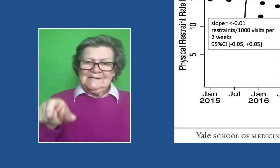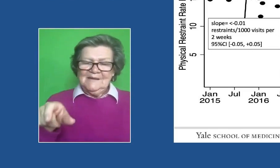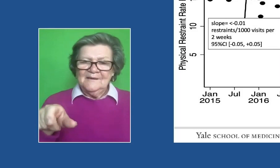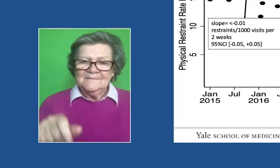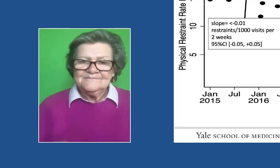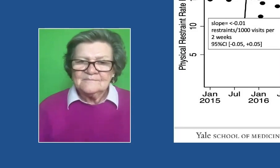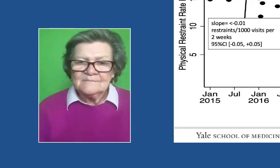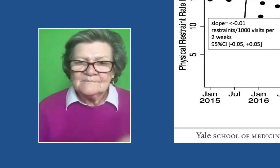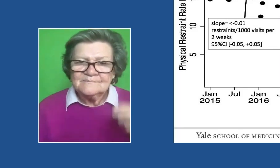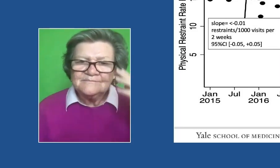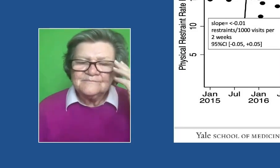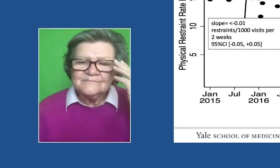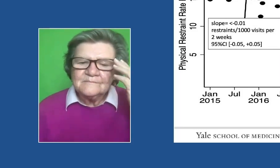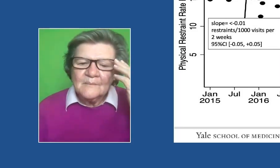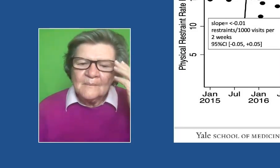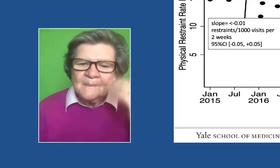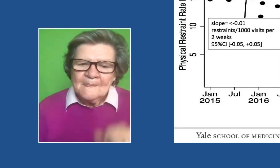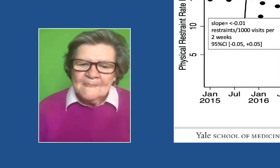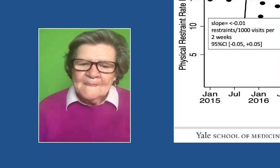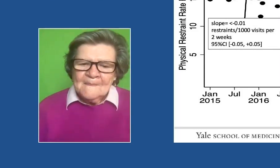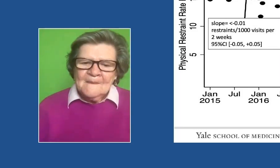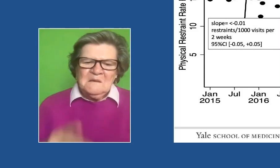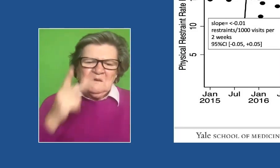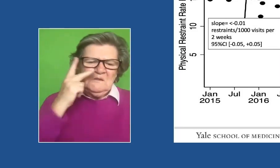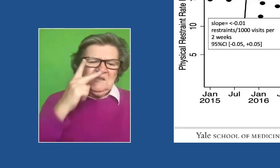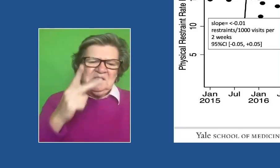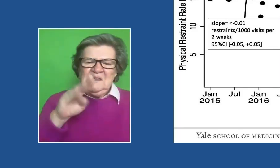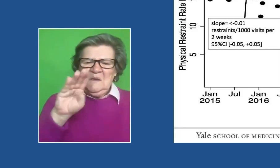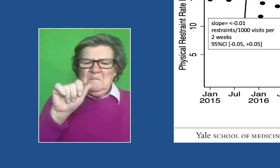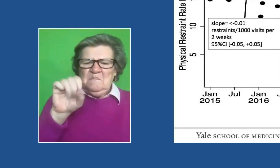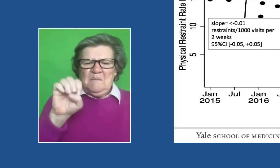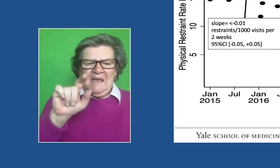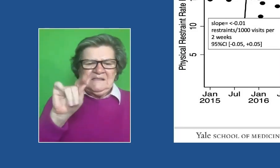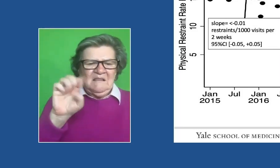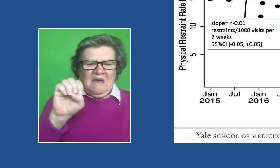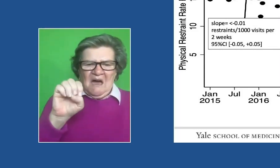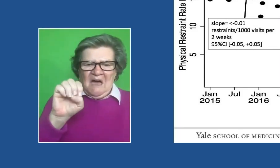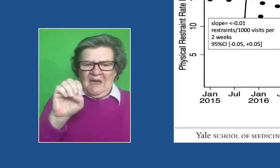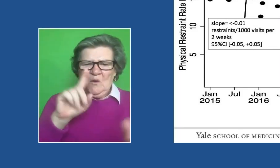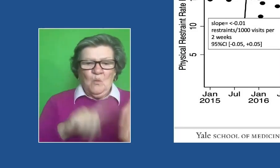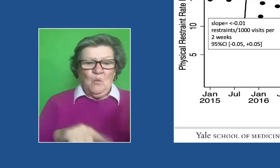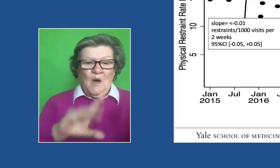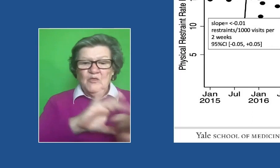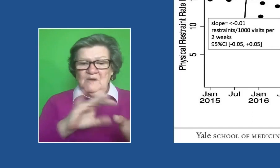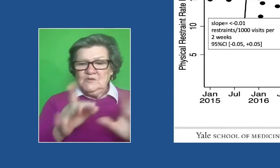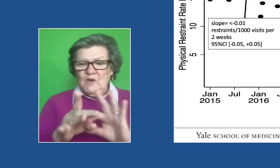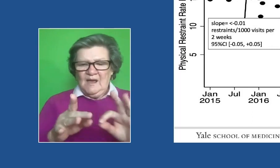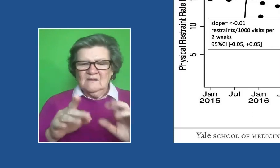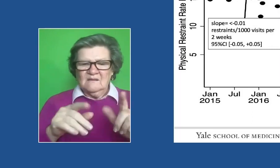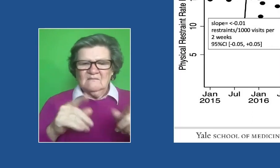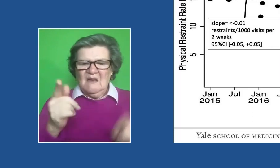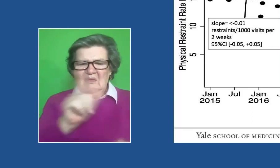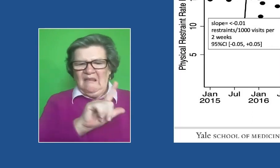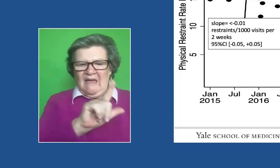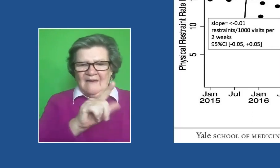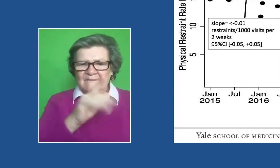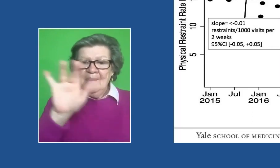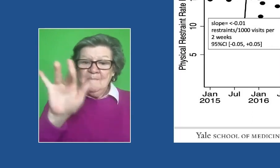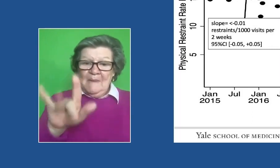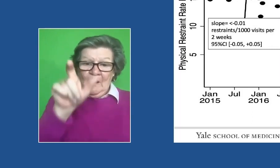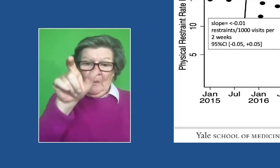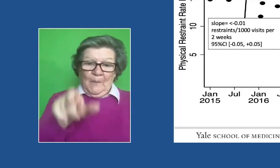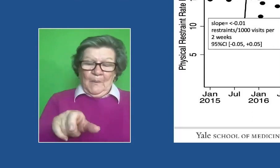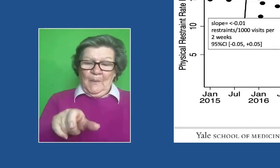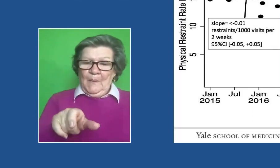phase where we just did some baseline calculations of what restraint use was like here on the far left corner. And then in the middle, we started doing